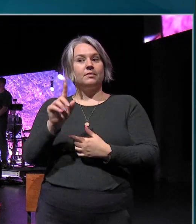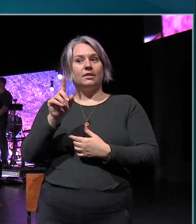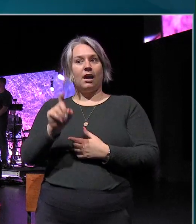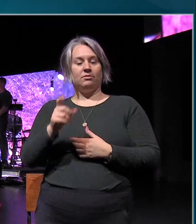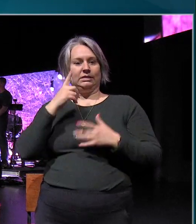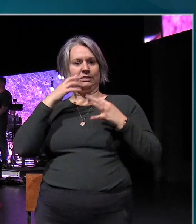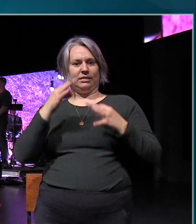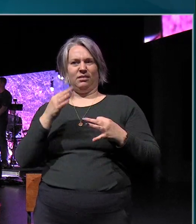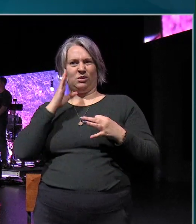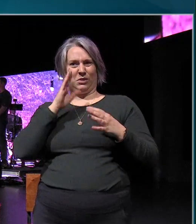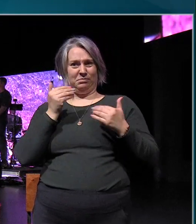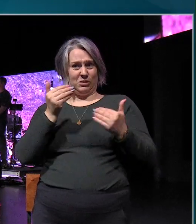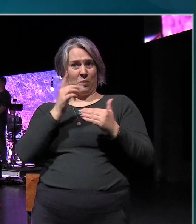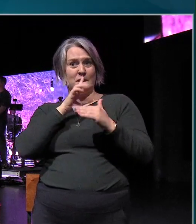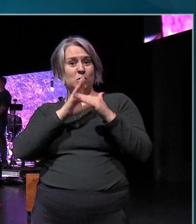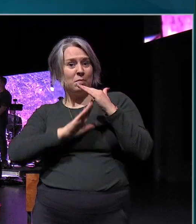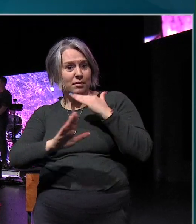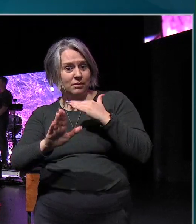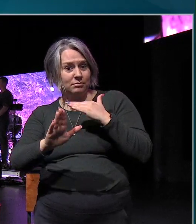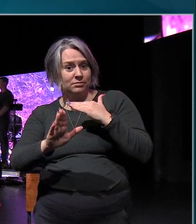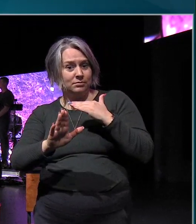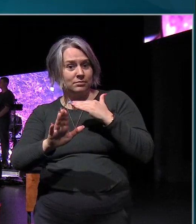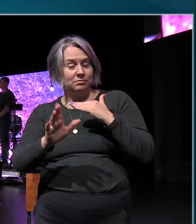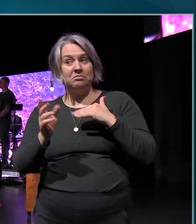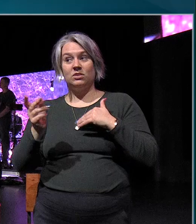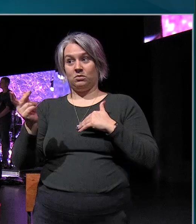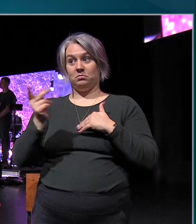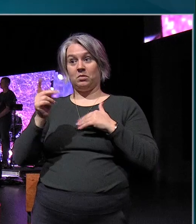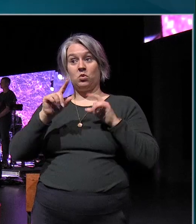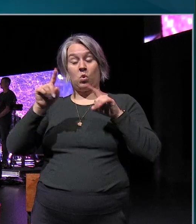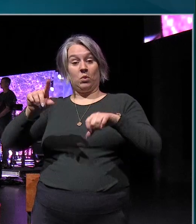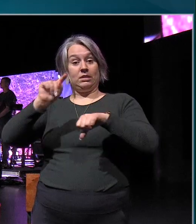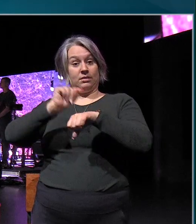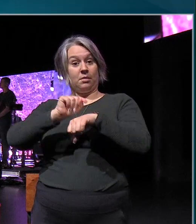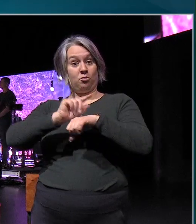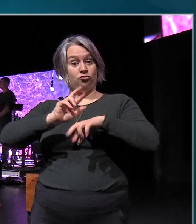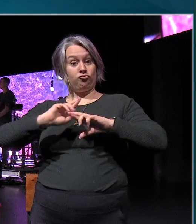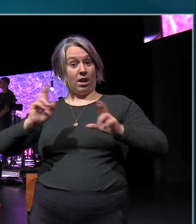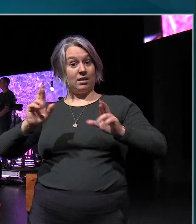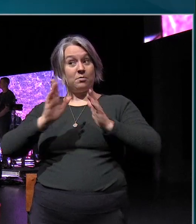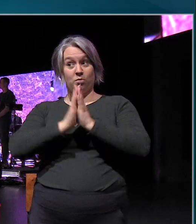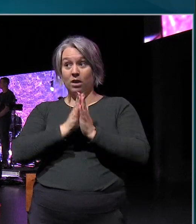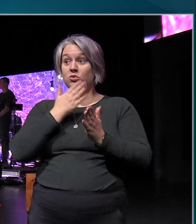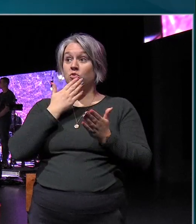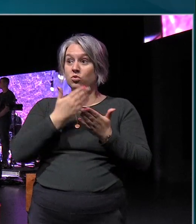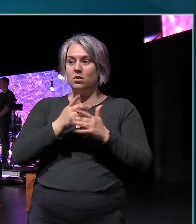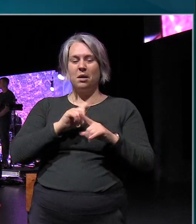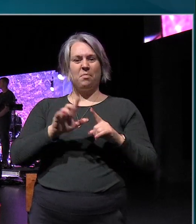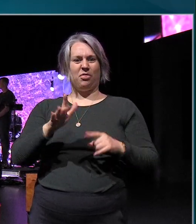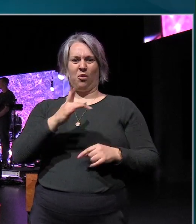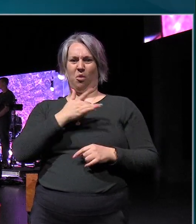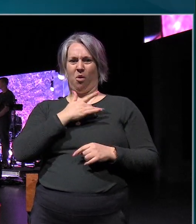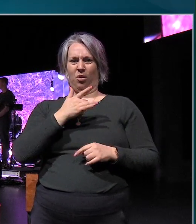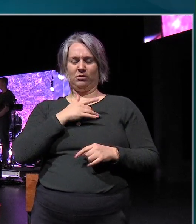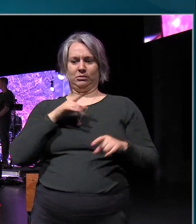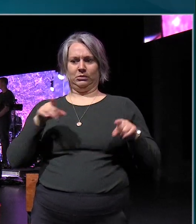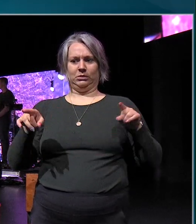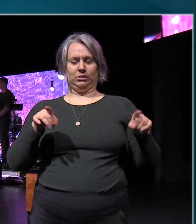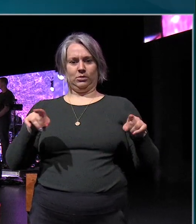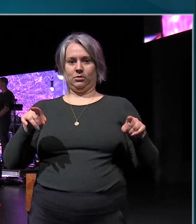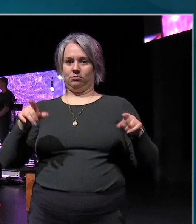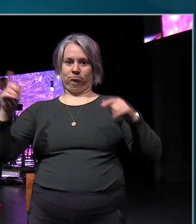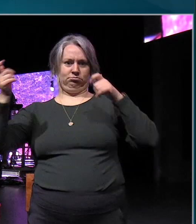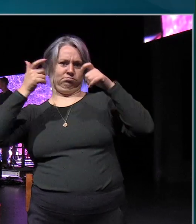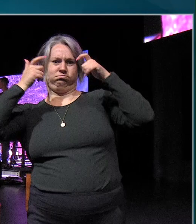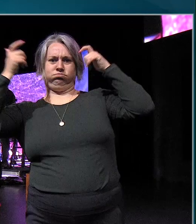humility, because they both went to the temple, a good thing. They both came to pray, but the posture of their heart was so